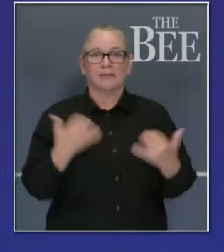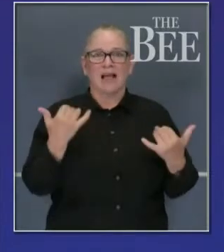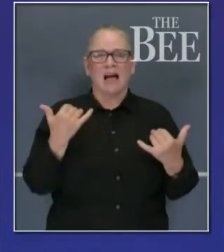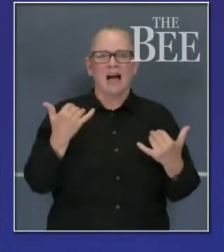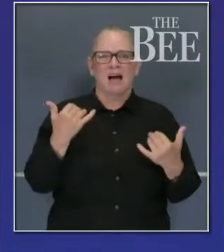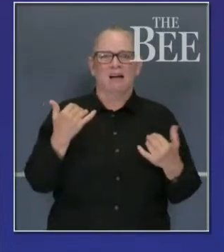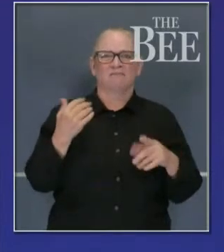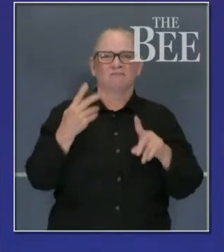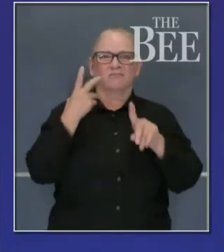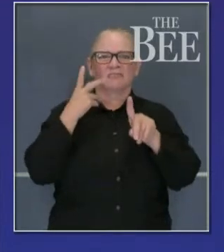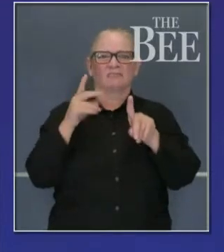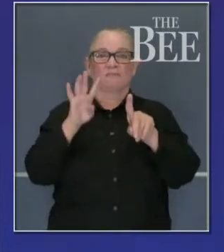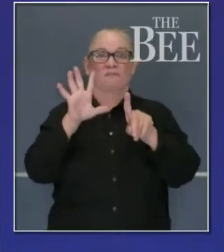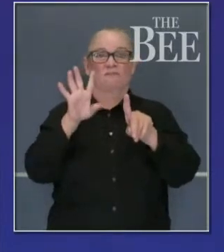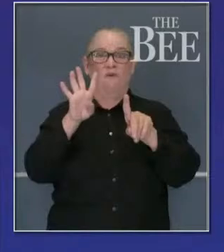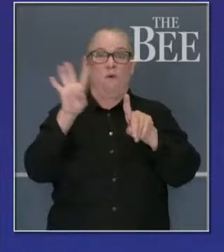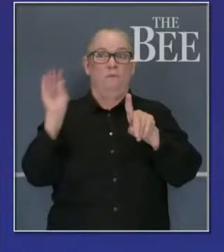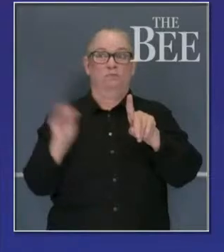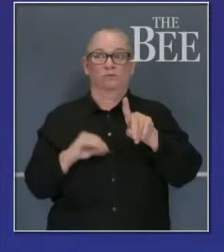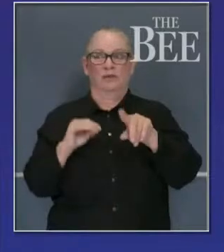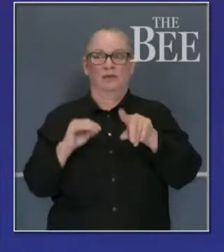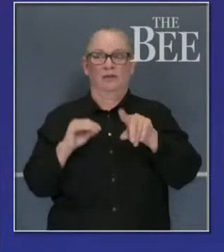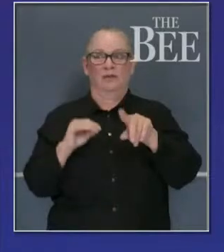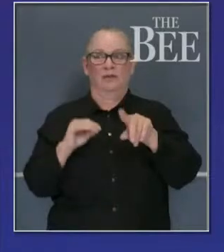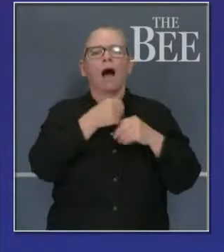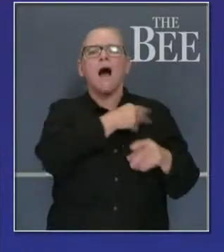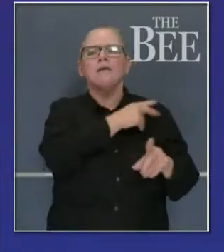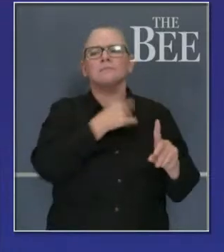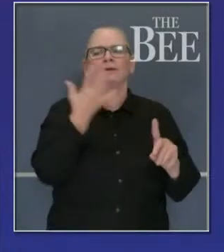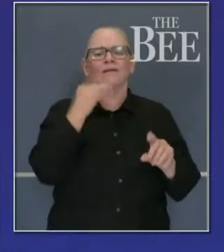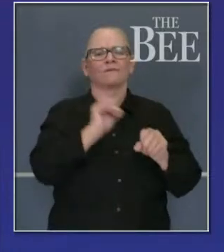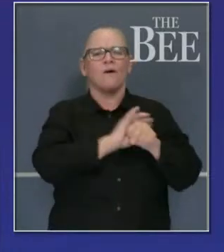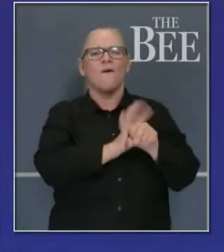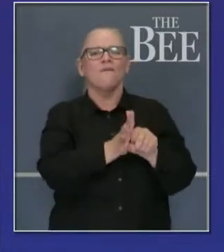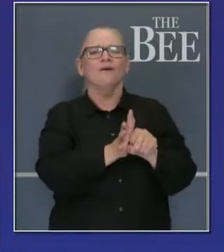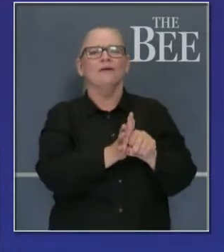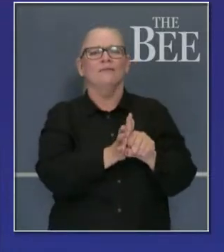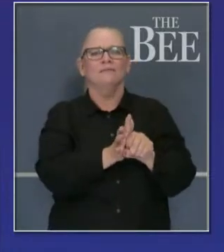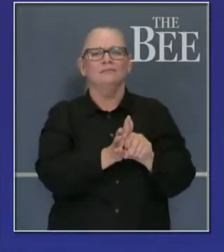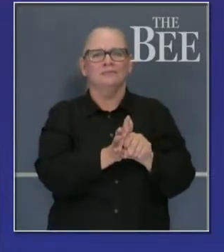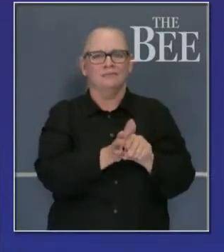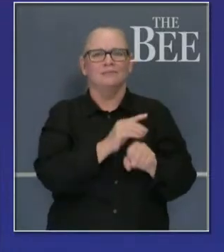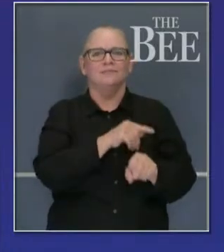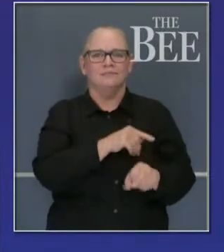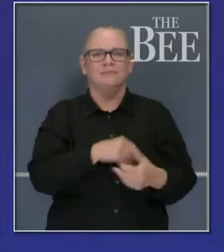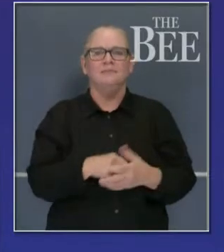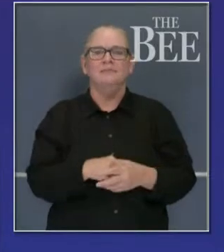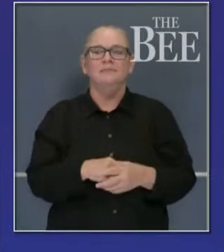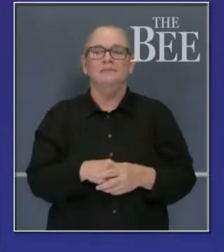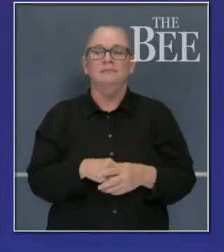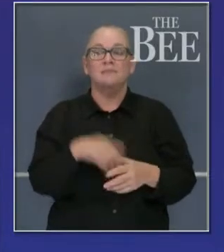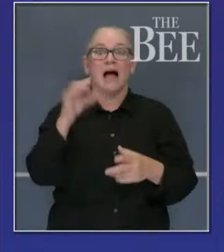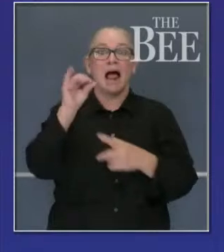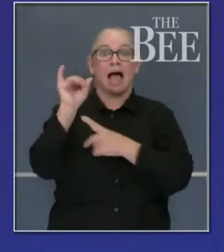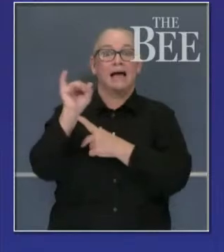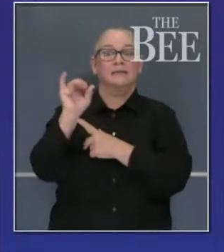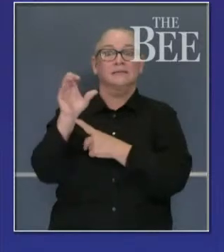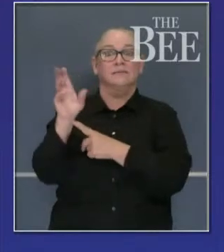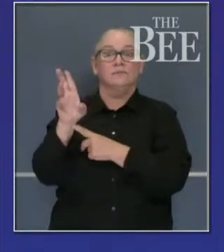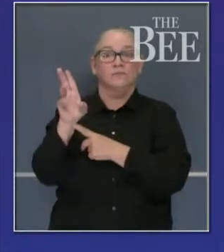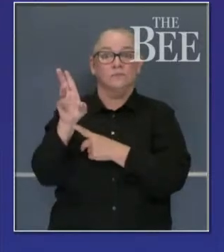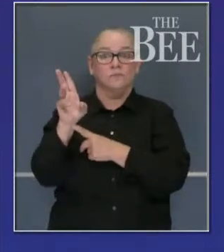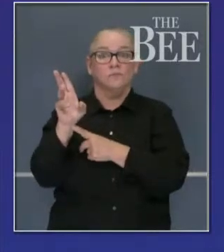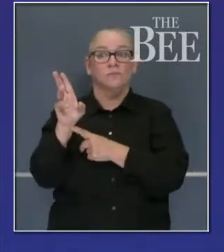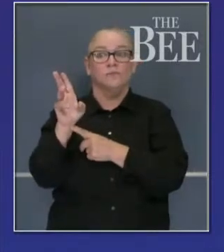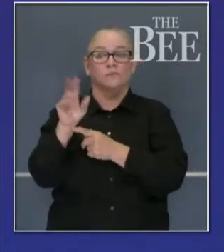capacity, number of people with COVID-19 in our hospitals. As it relates to ICUs, also